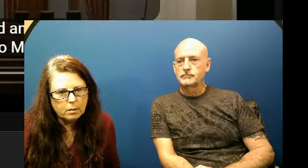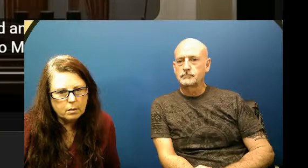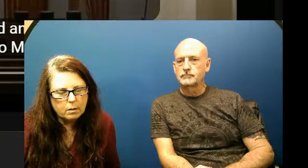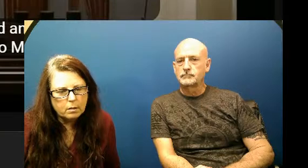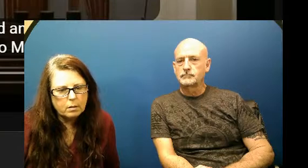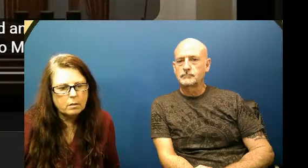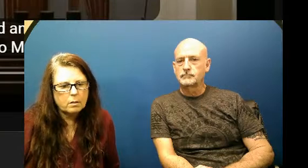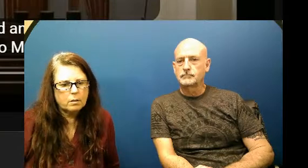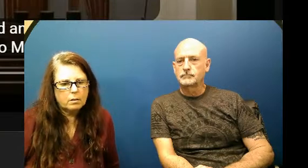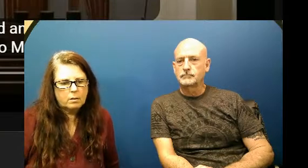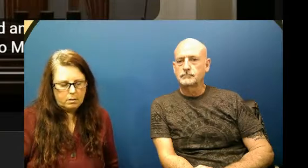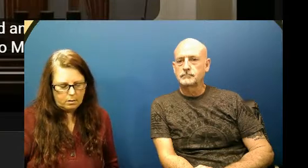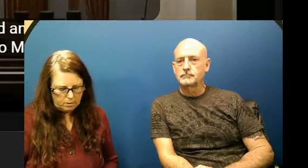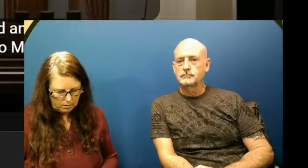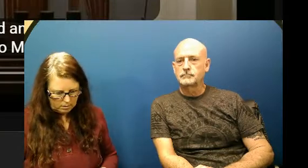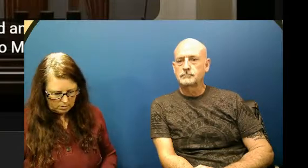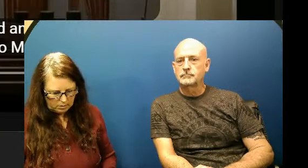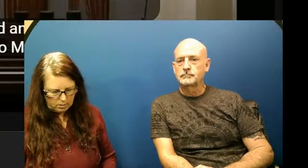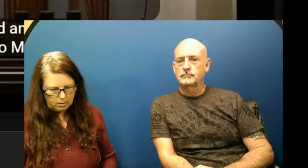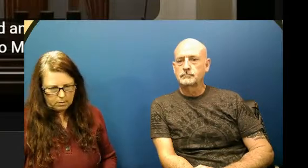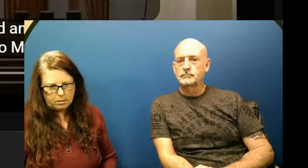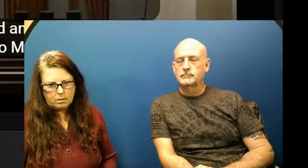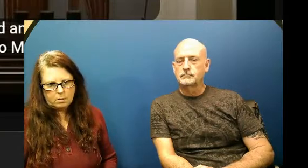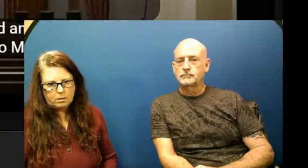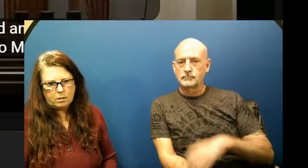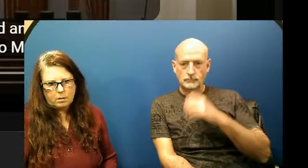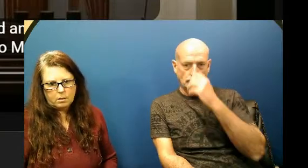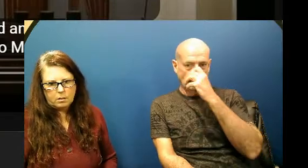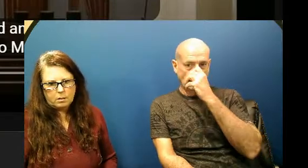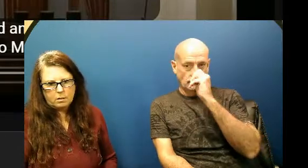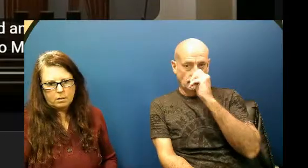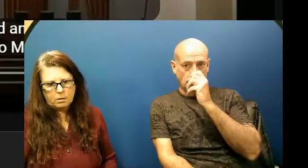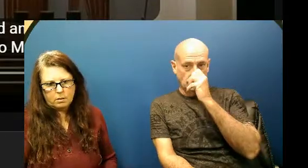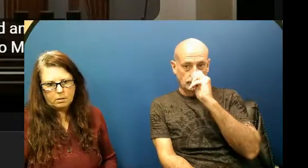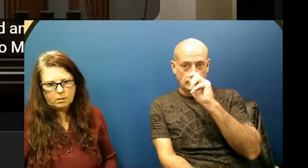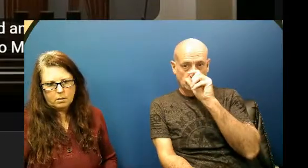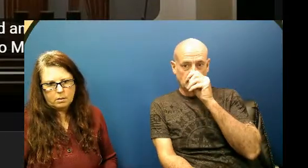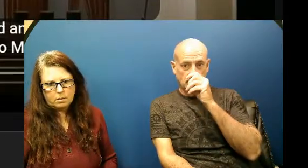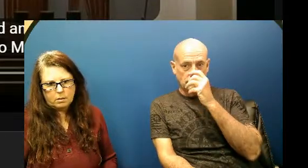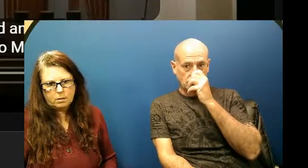by a foreign government, particularly one with enormous